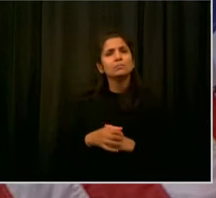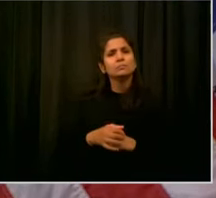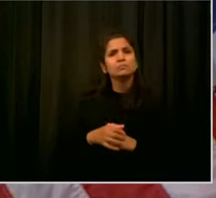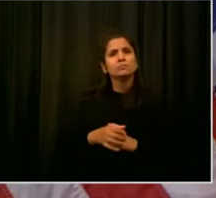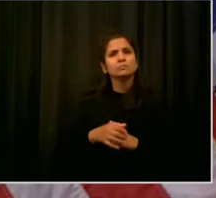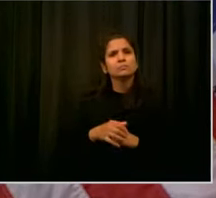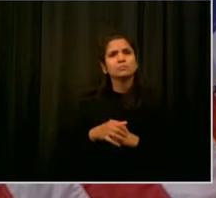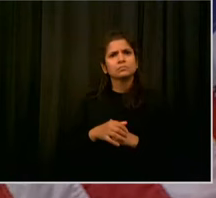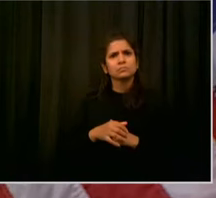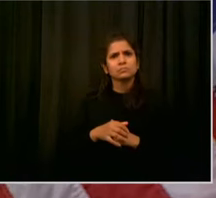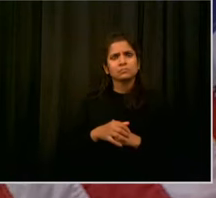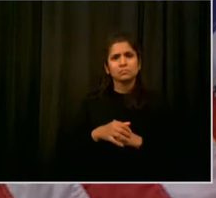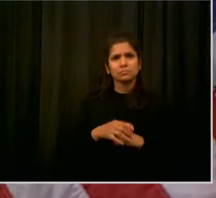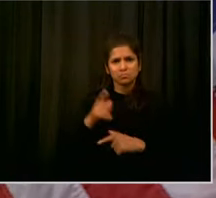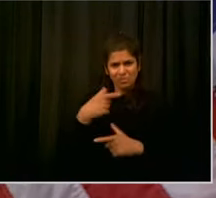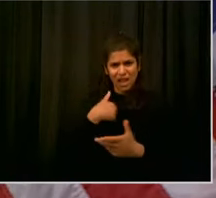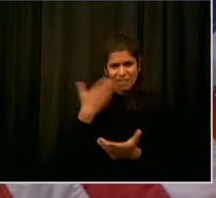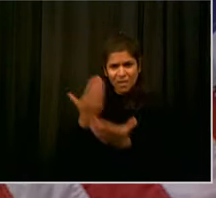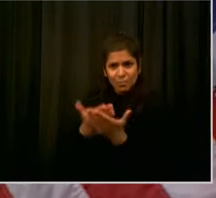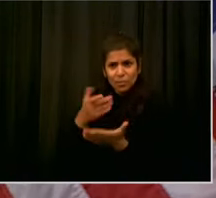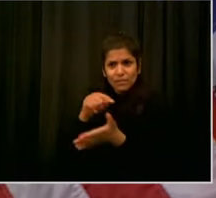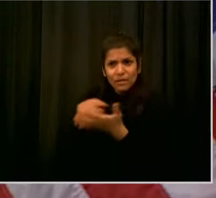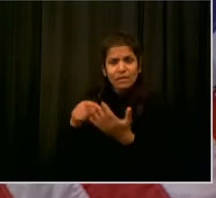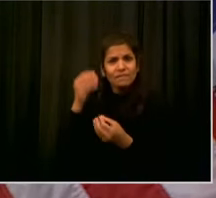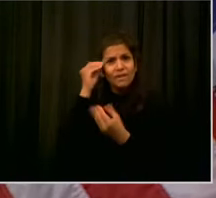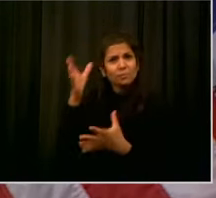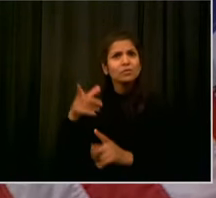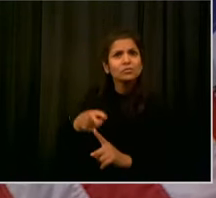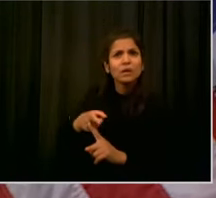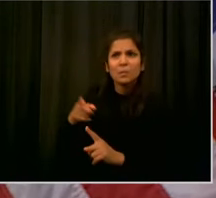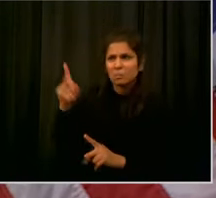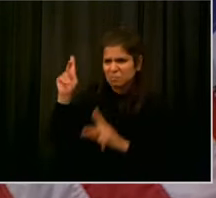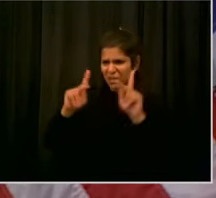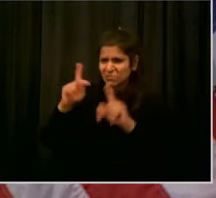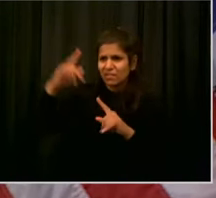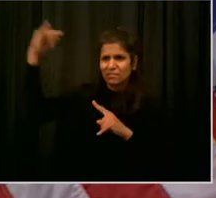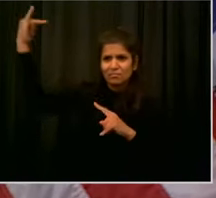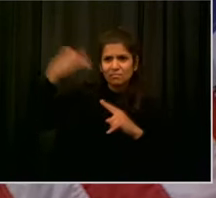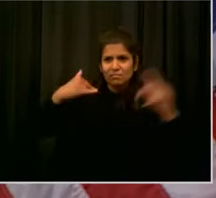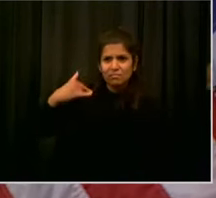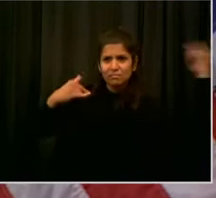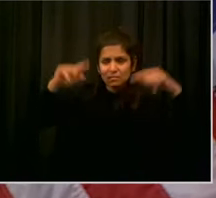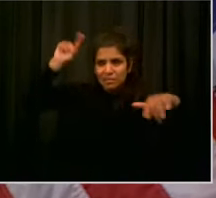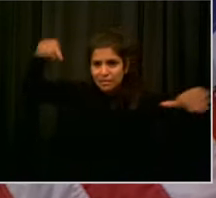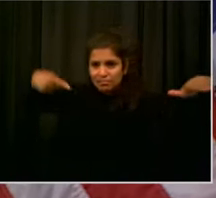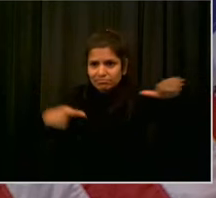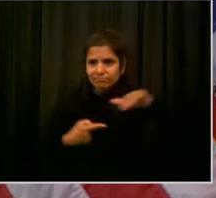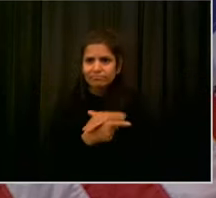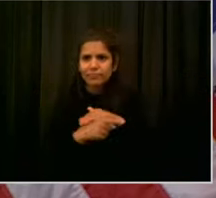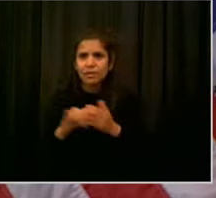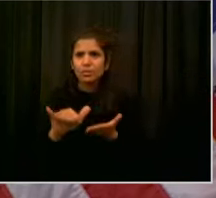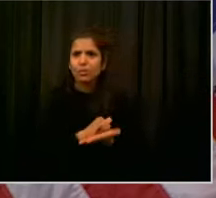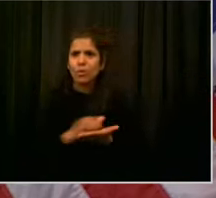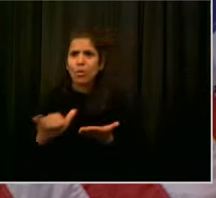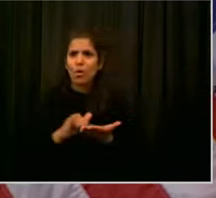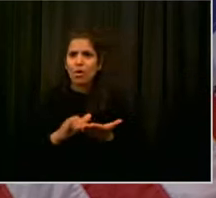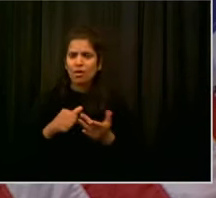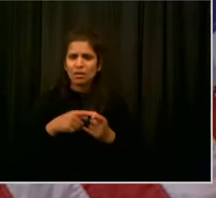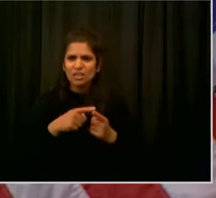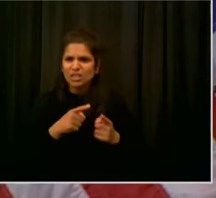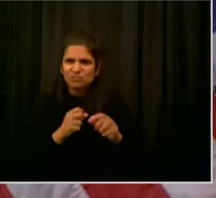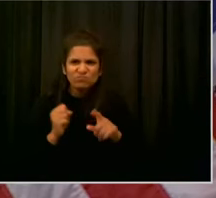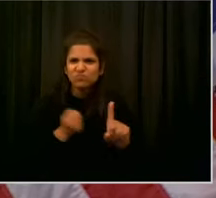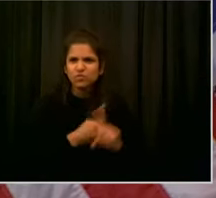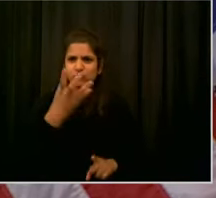serious assertion. And that's my first question, I'm sorry to say. My second question is, what was the thinking behind